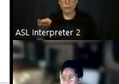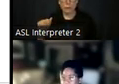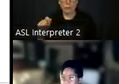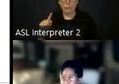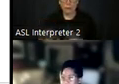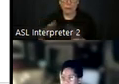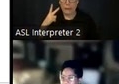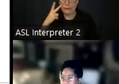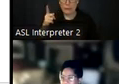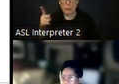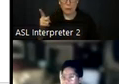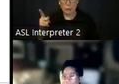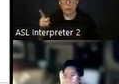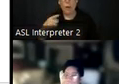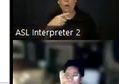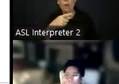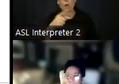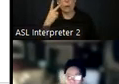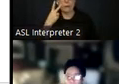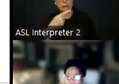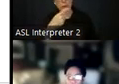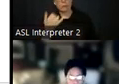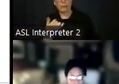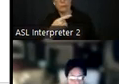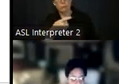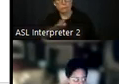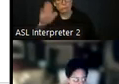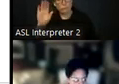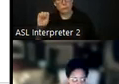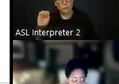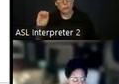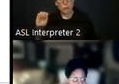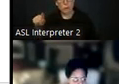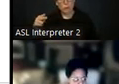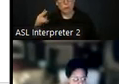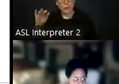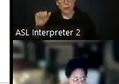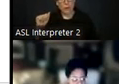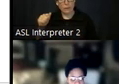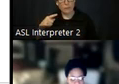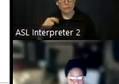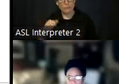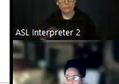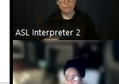her. Okay, I see her now. Okay, Commissioner Sophia, thank you.